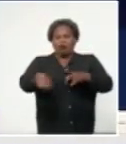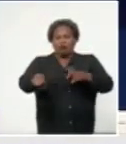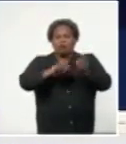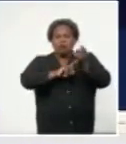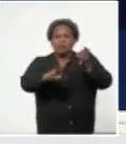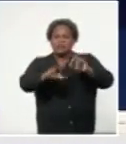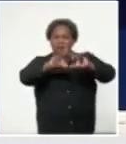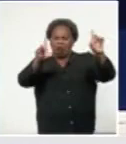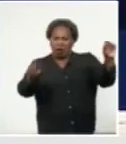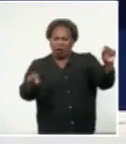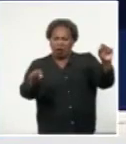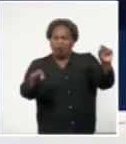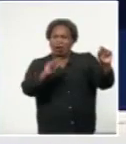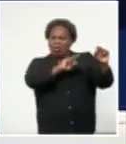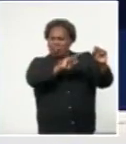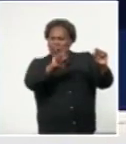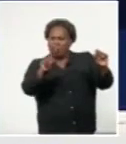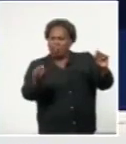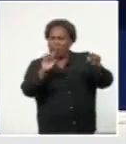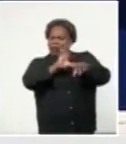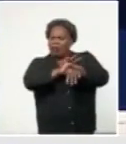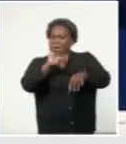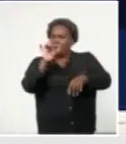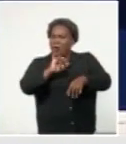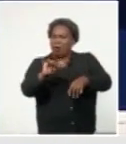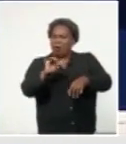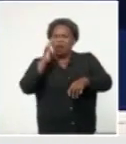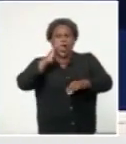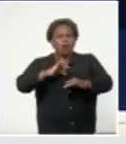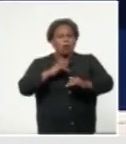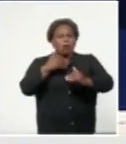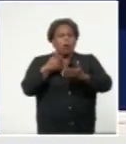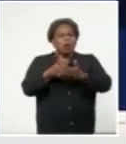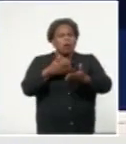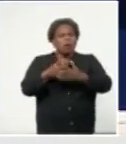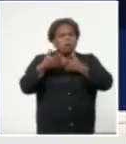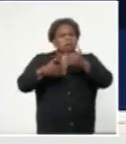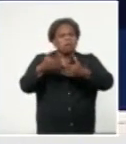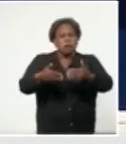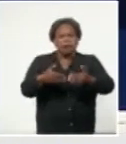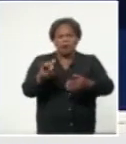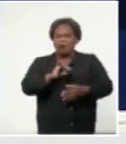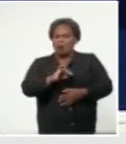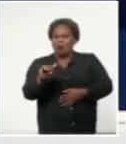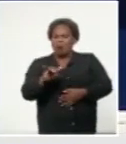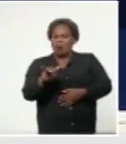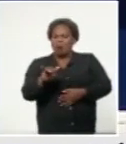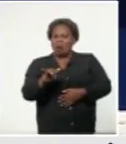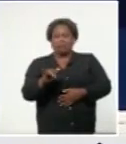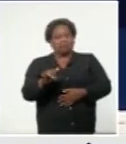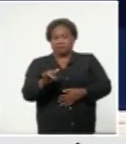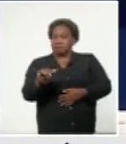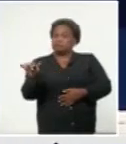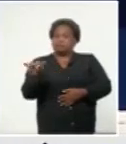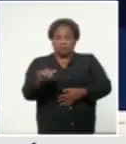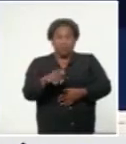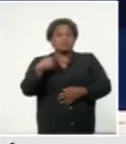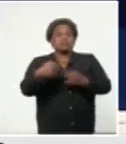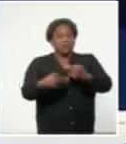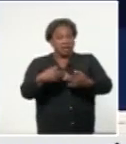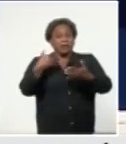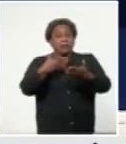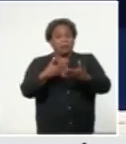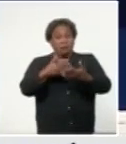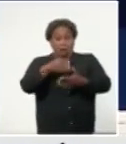cases because no samples were being processed. Of the 8 cases confirmed